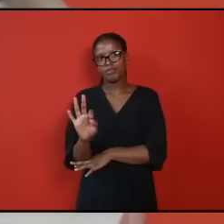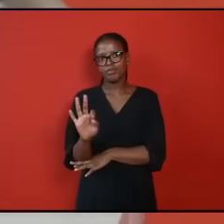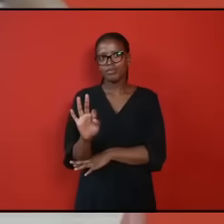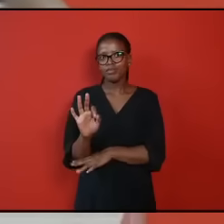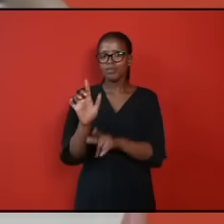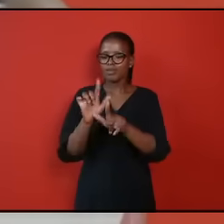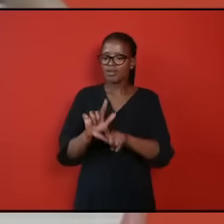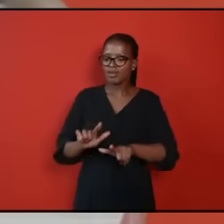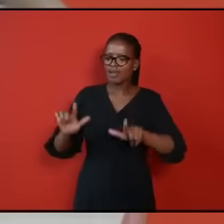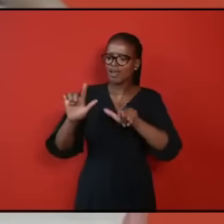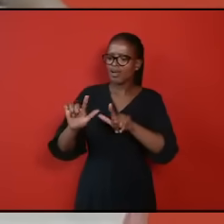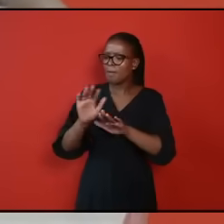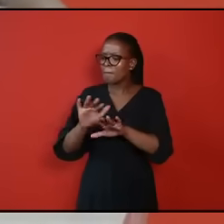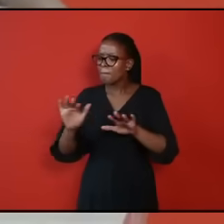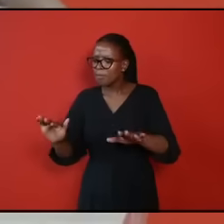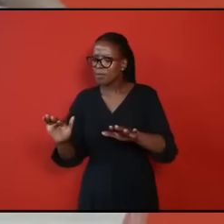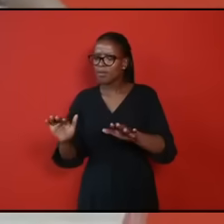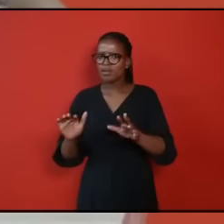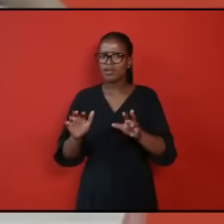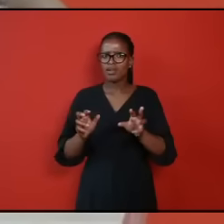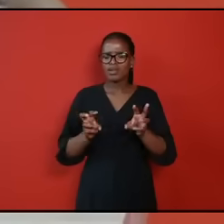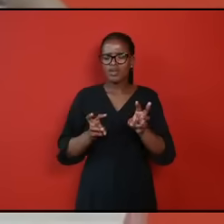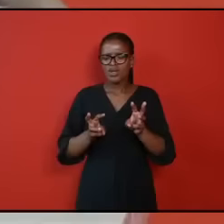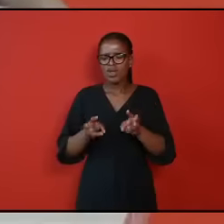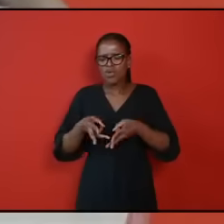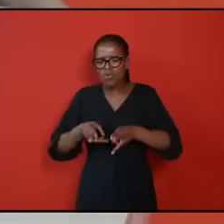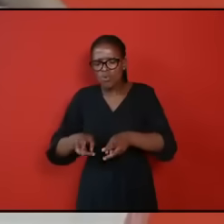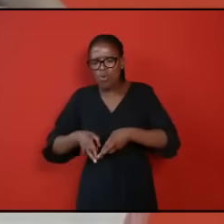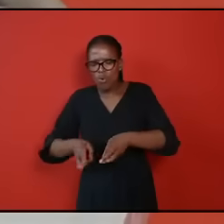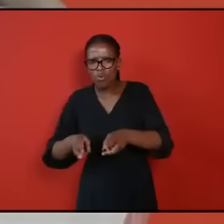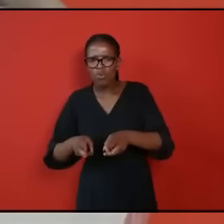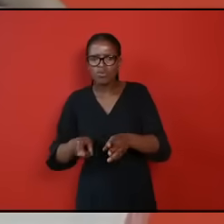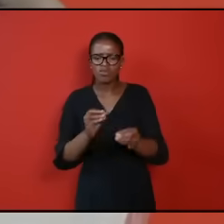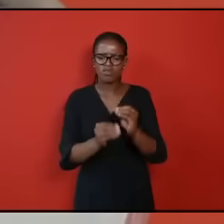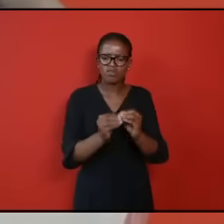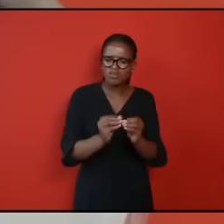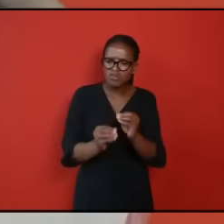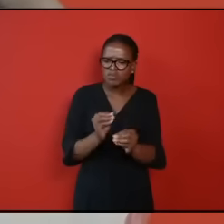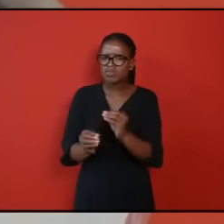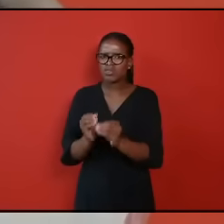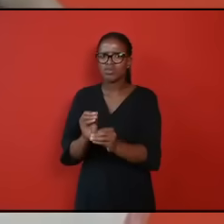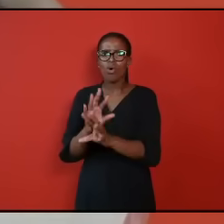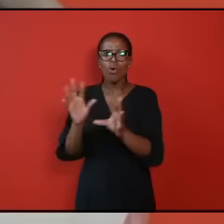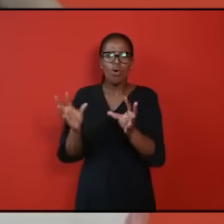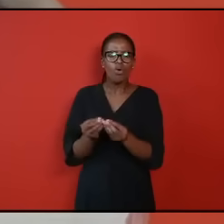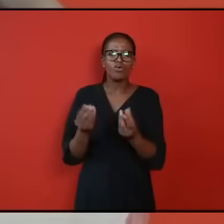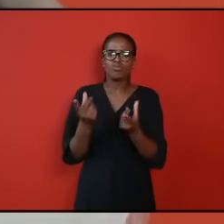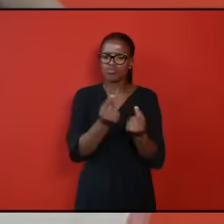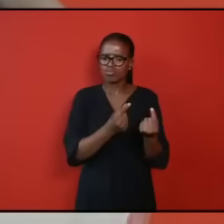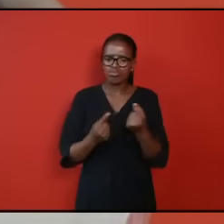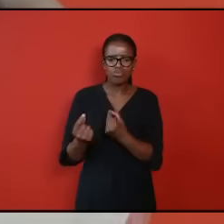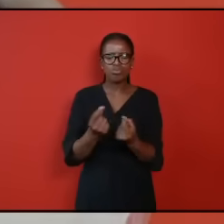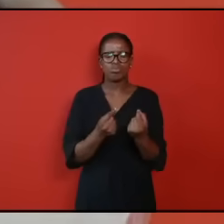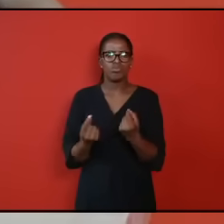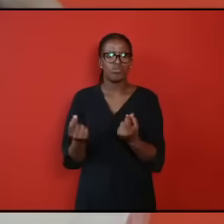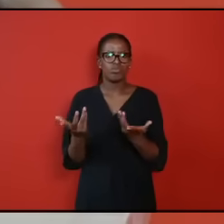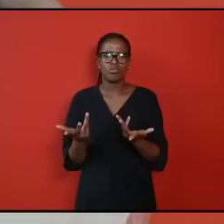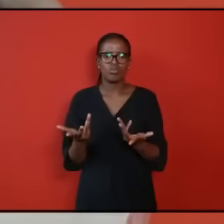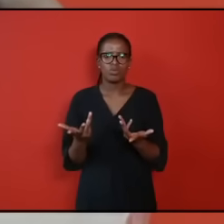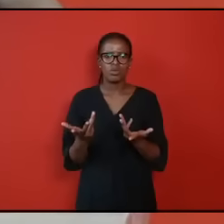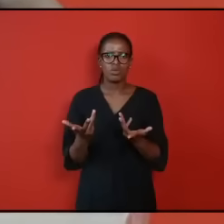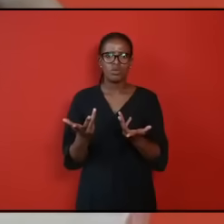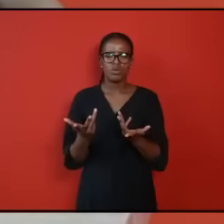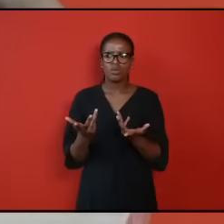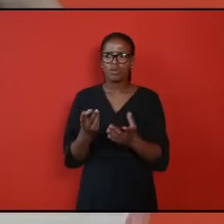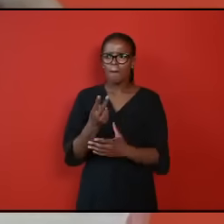line up those people, re-gravelled the roads, and then did how many poles teaching. Were you there?